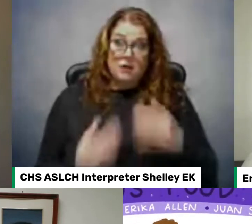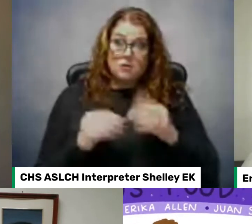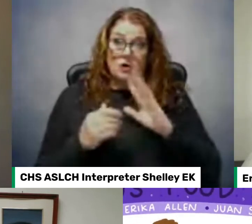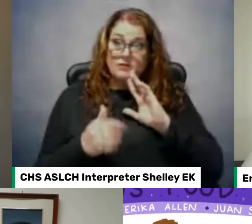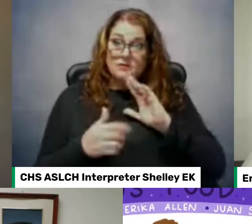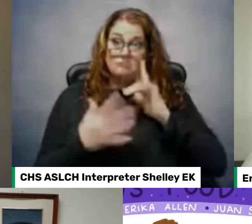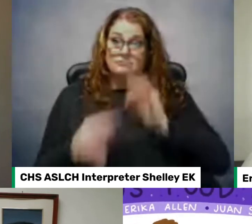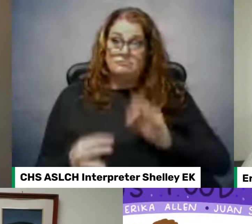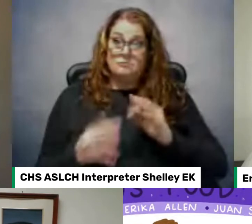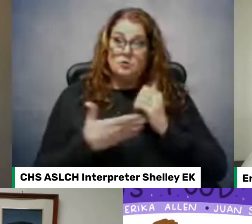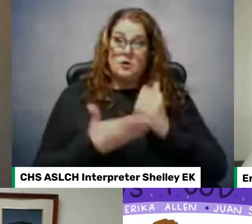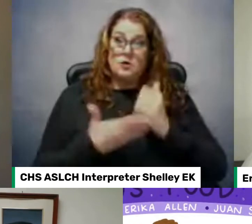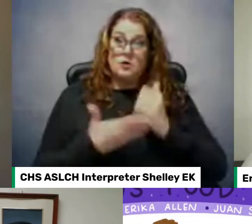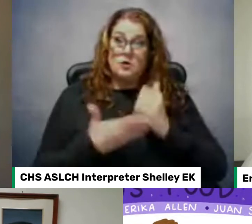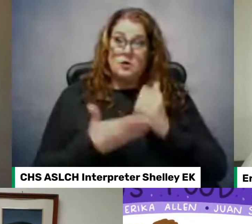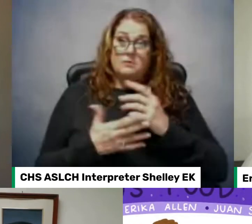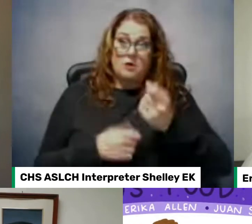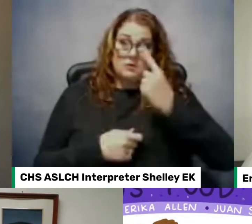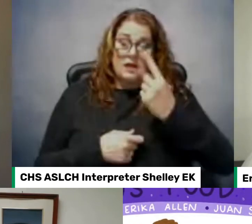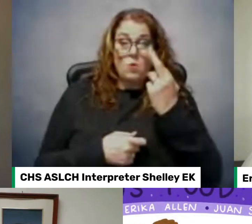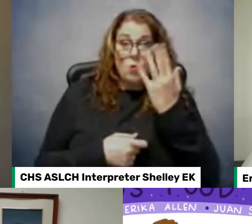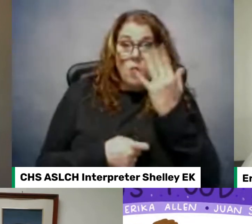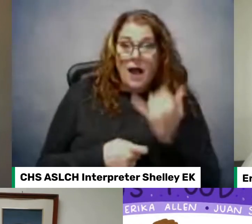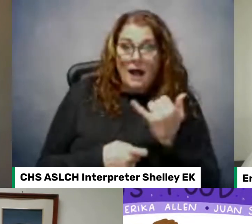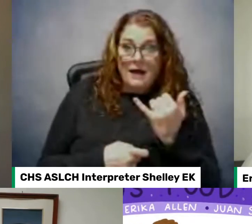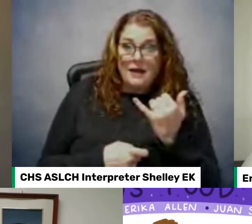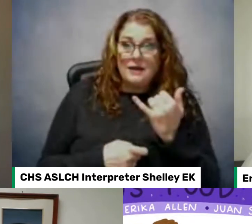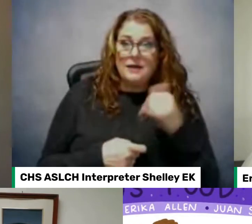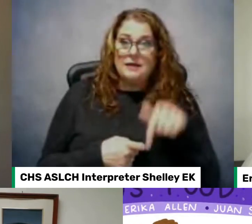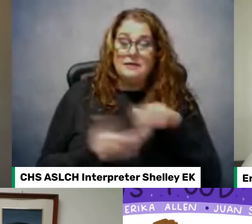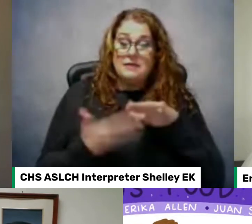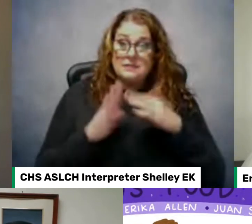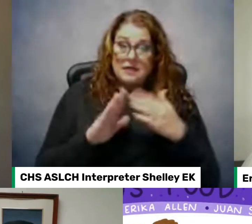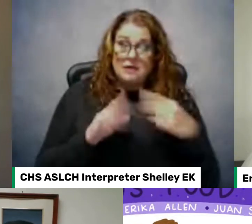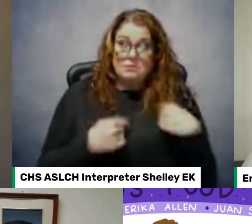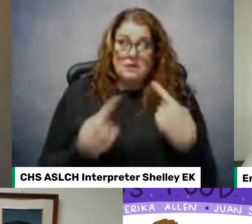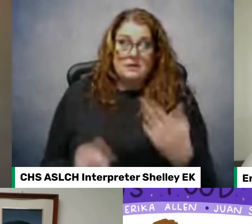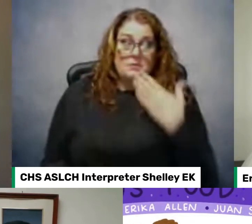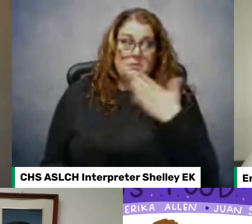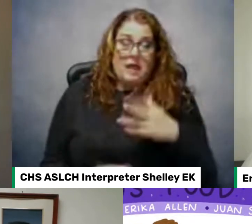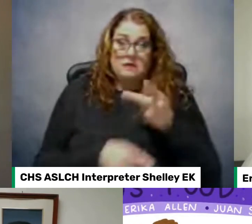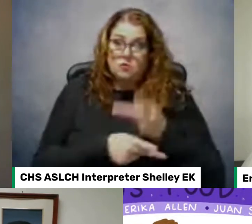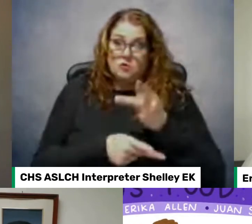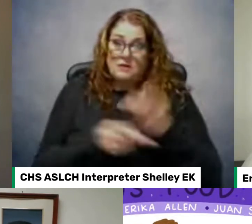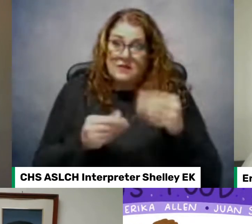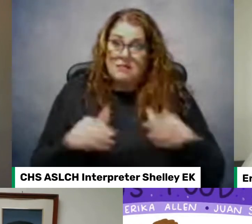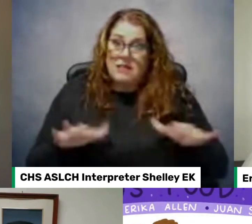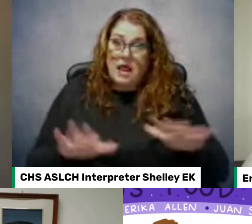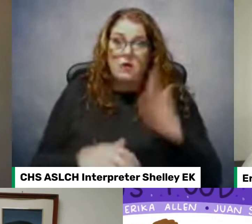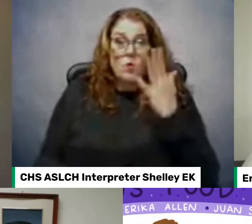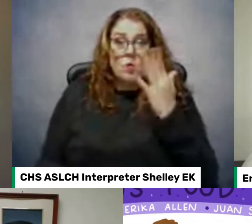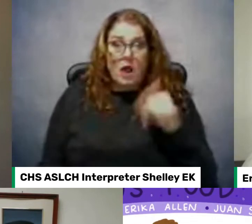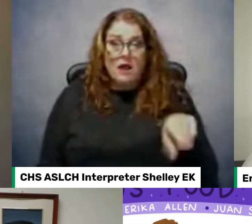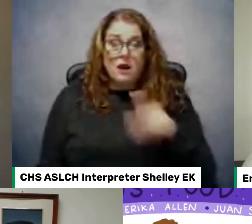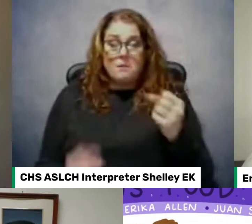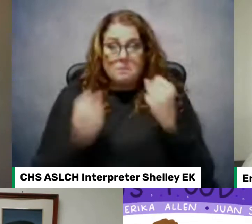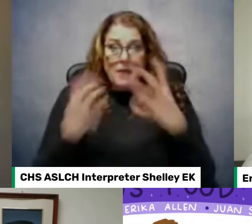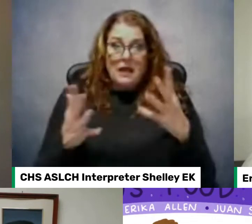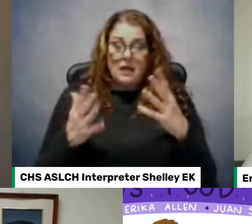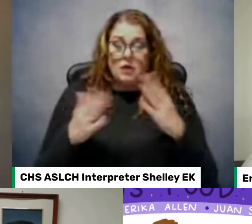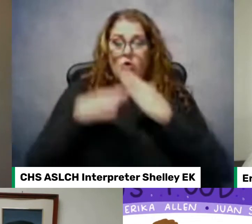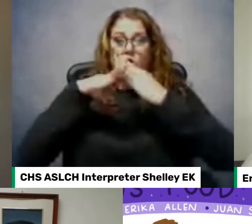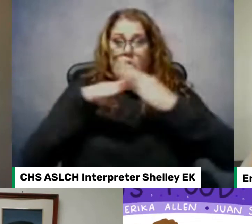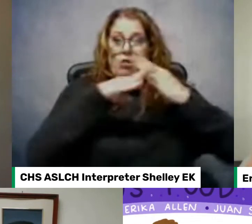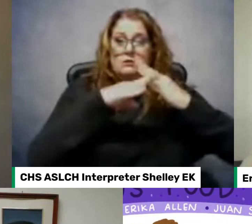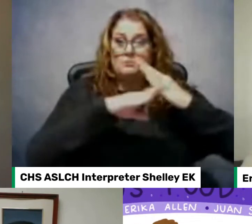just get our arms around why has the city been such a bad steward of this land, and why are there so many hurdles and